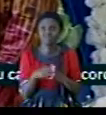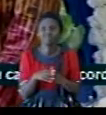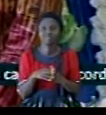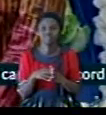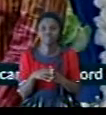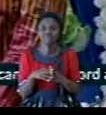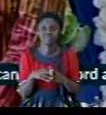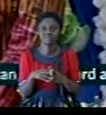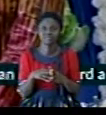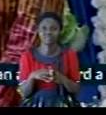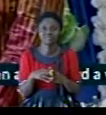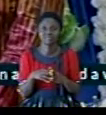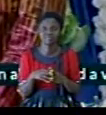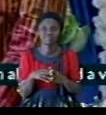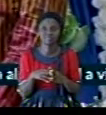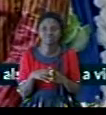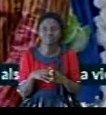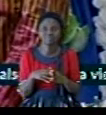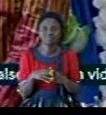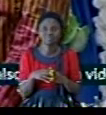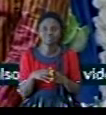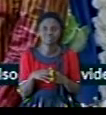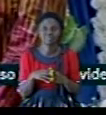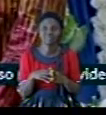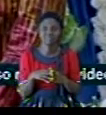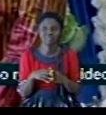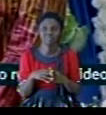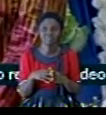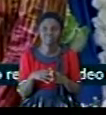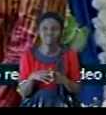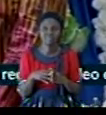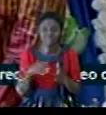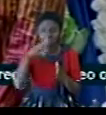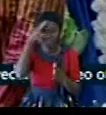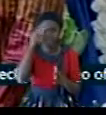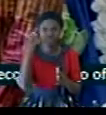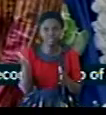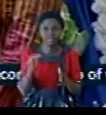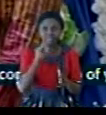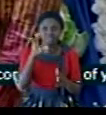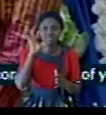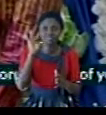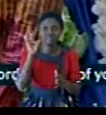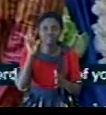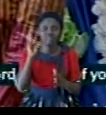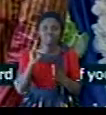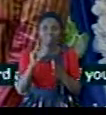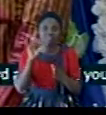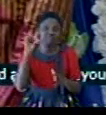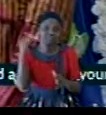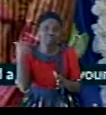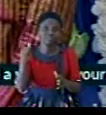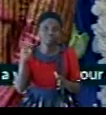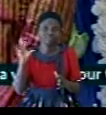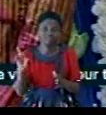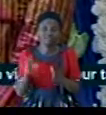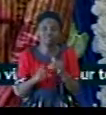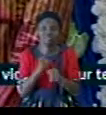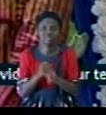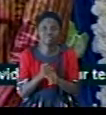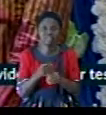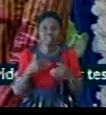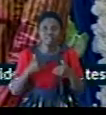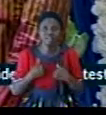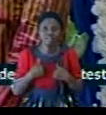you Master Palmer Favor, 18-year-old student who has been suffering from short-sightedness,